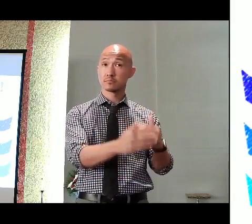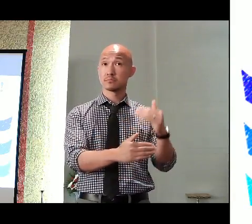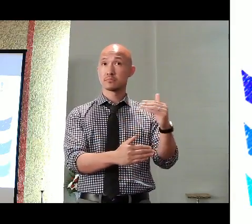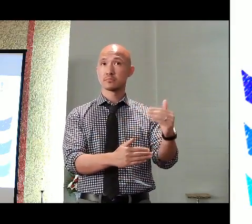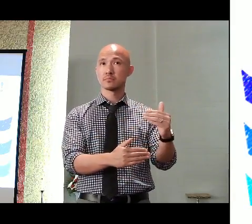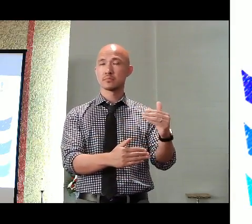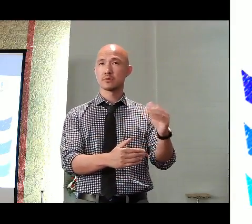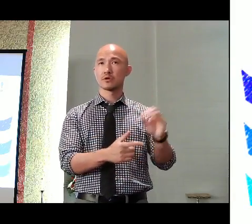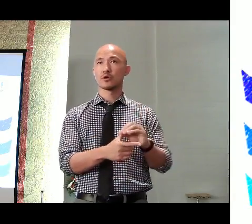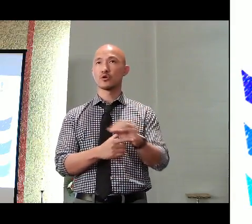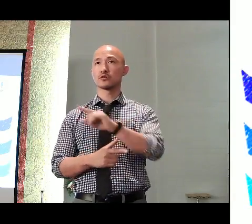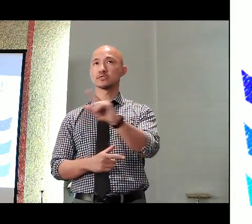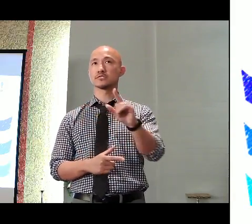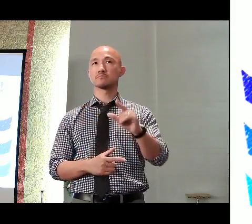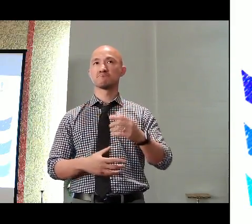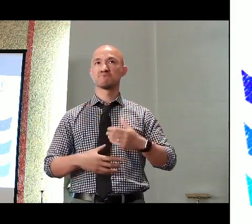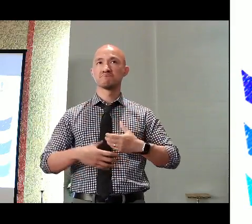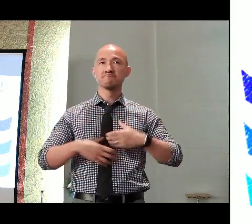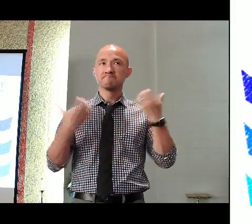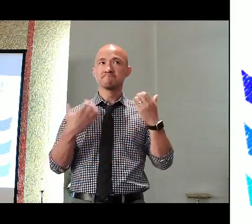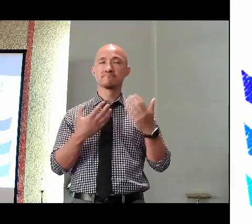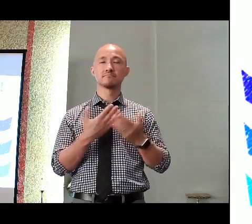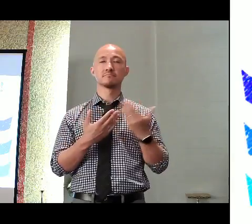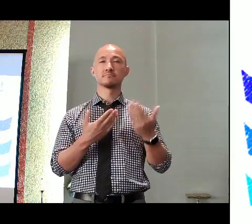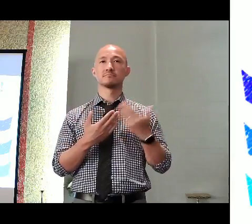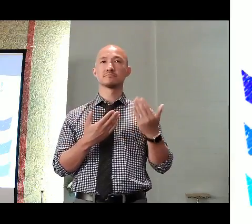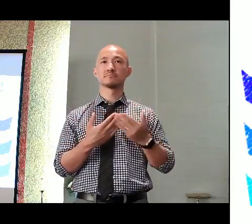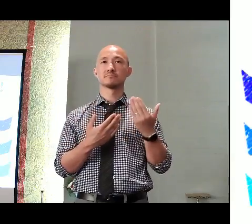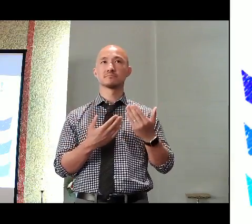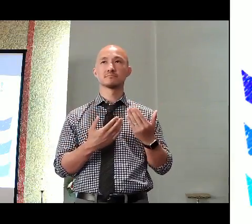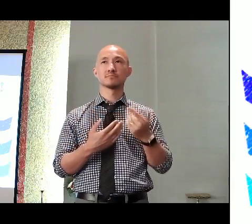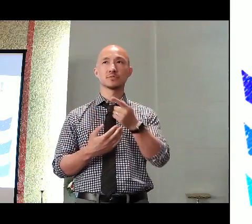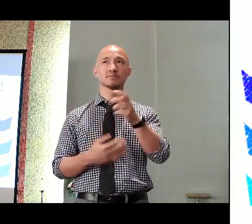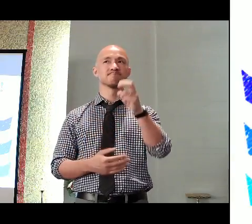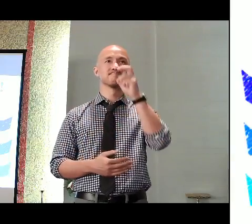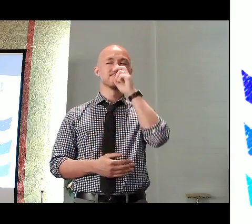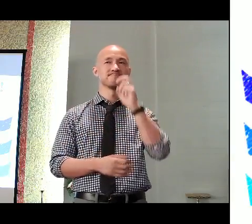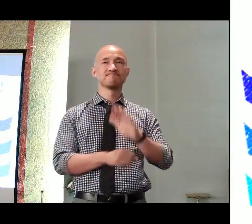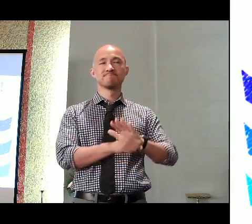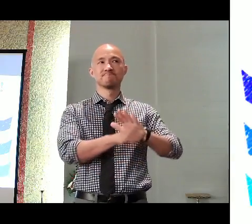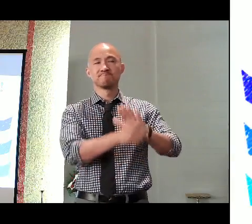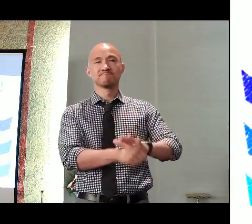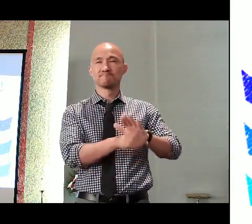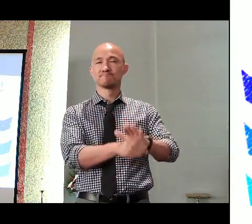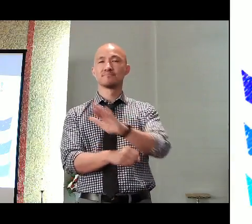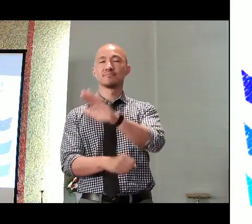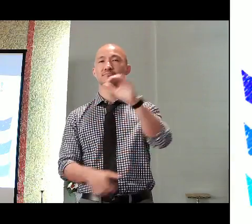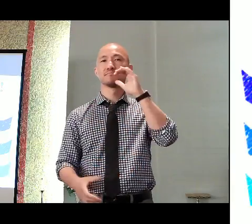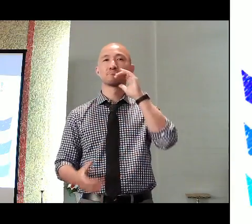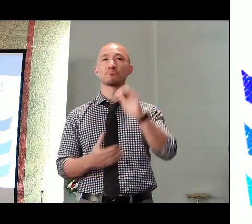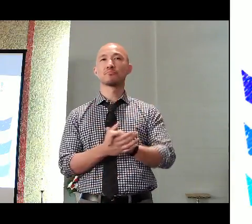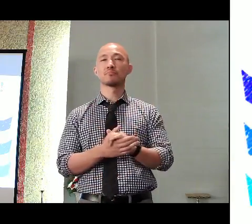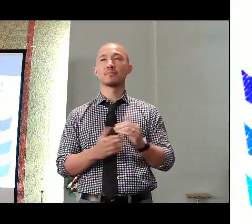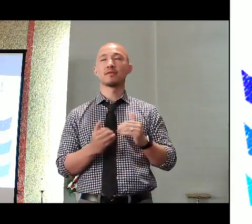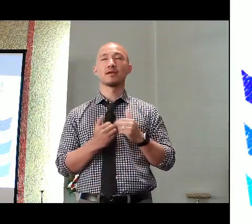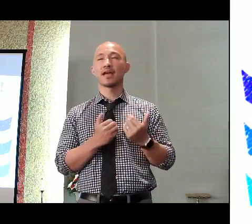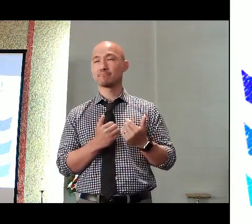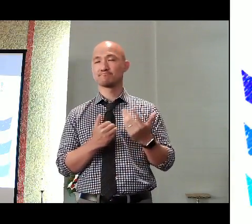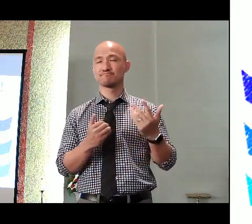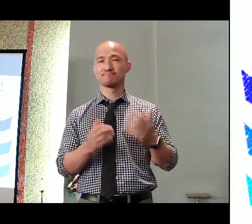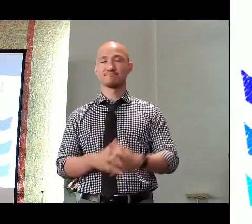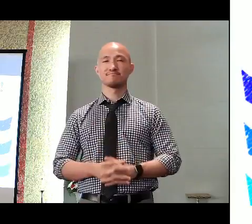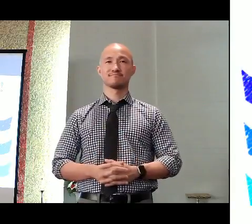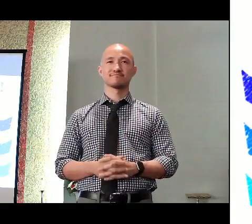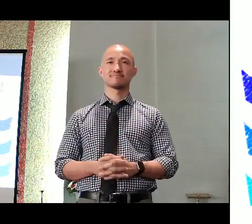head over some other people at your work, how are you going to let God's grace be known? Is it not by conforming to